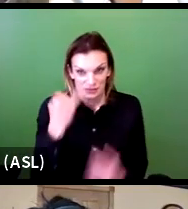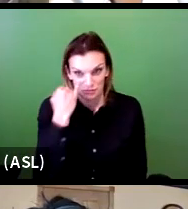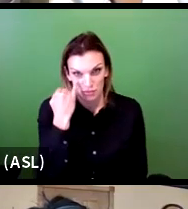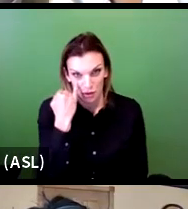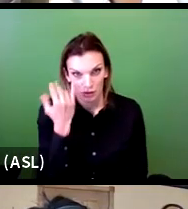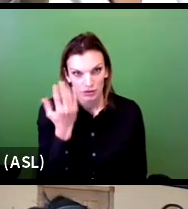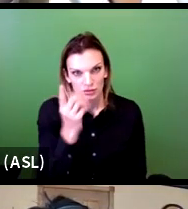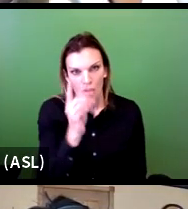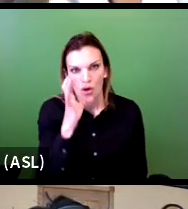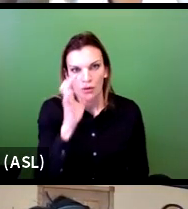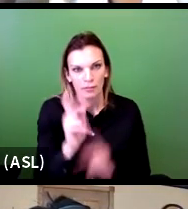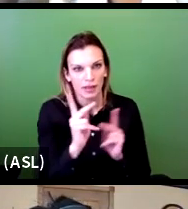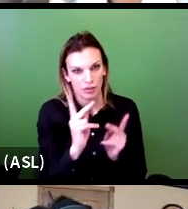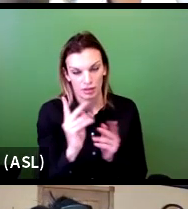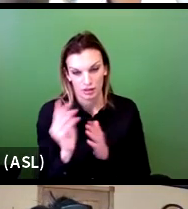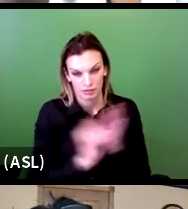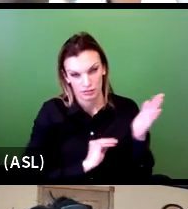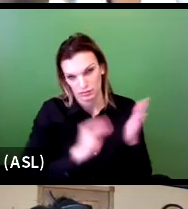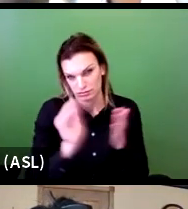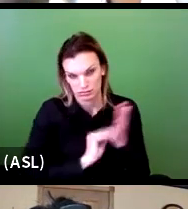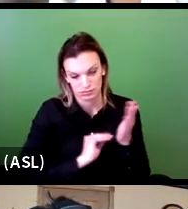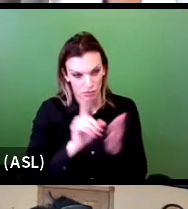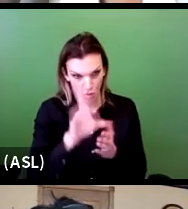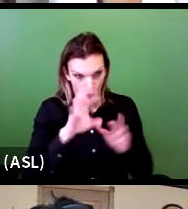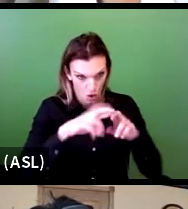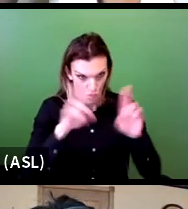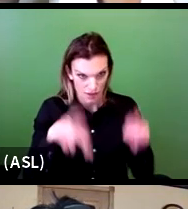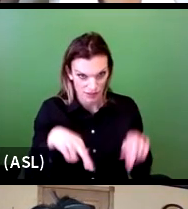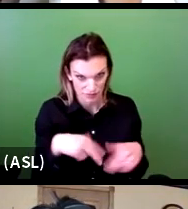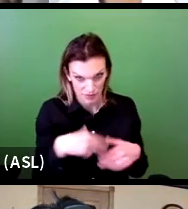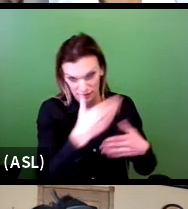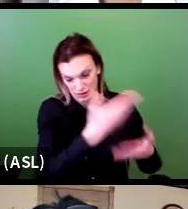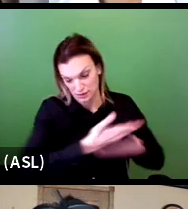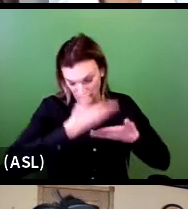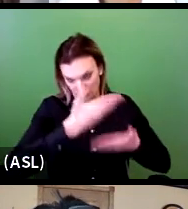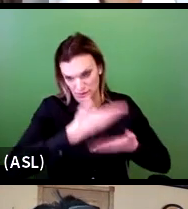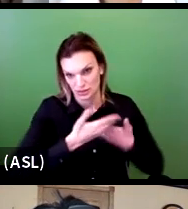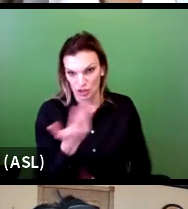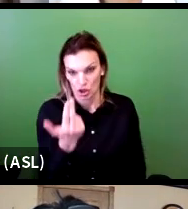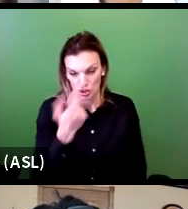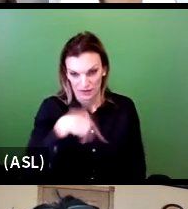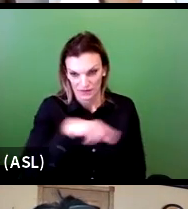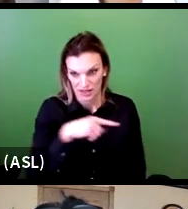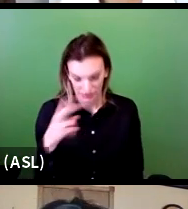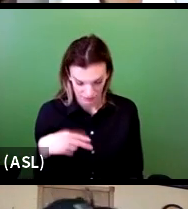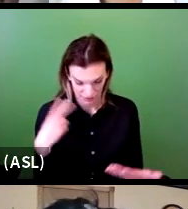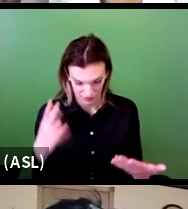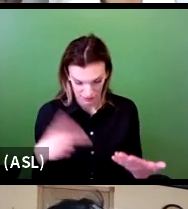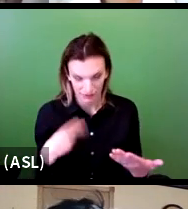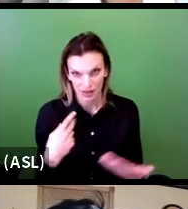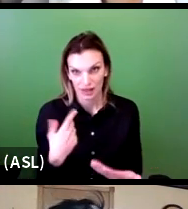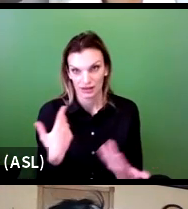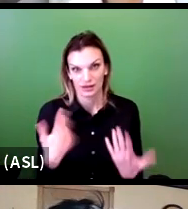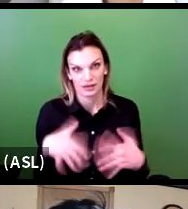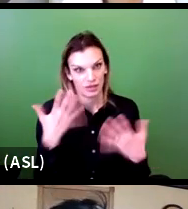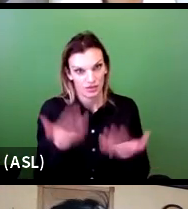people, that's 100 resumes to go through for all 13 of us. I don't think we want to do